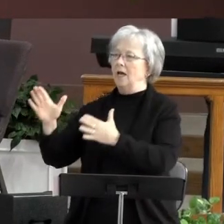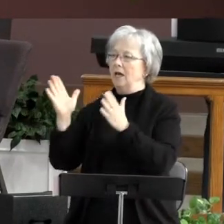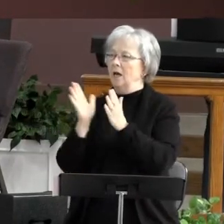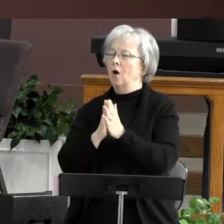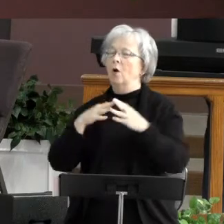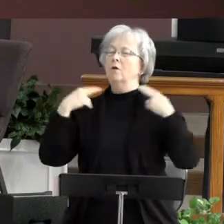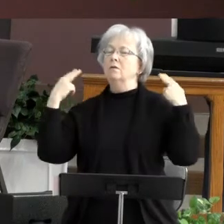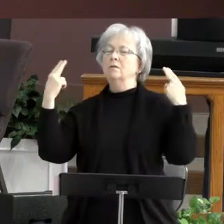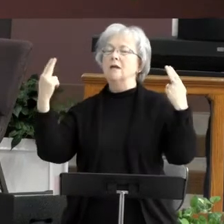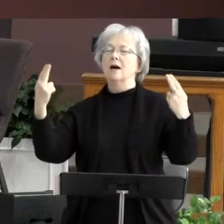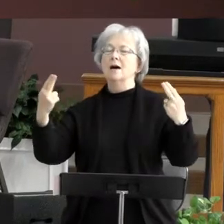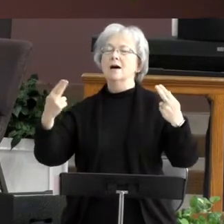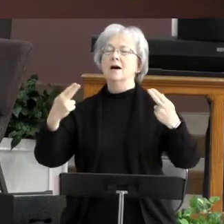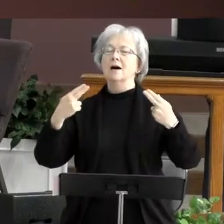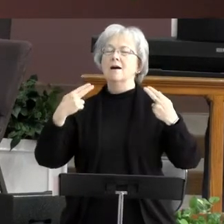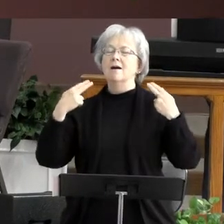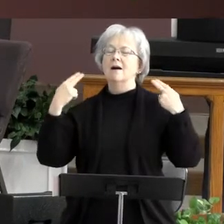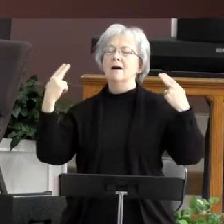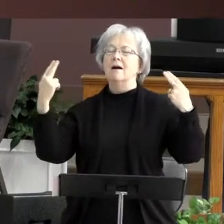away,